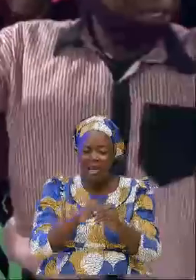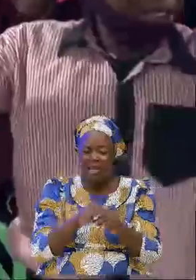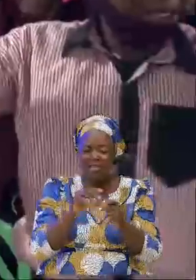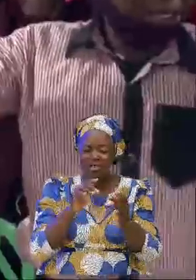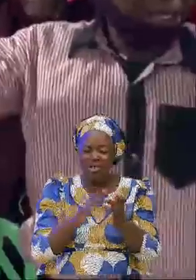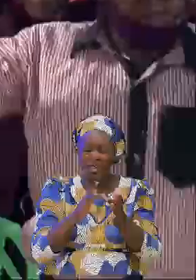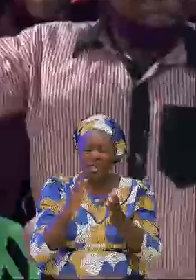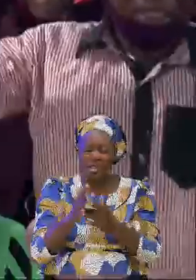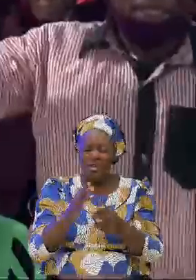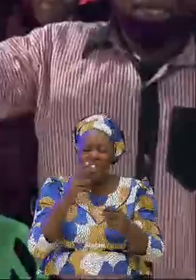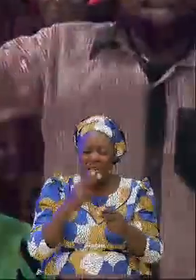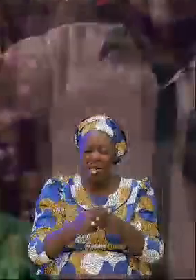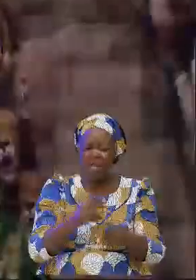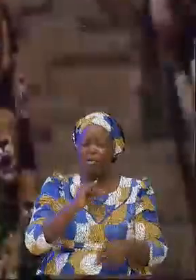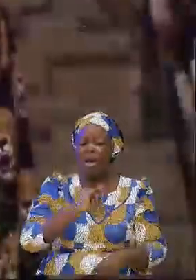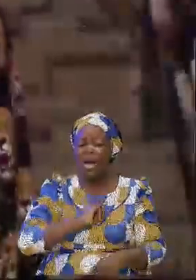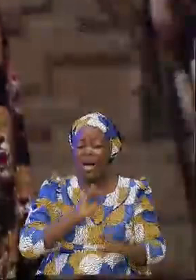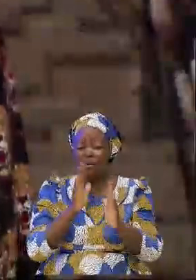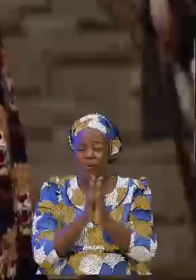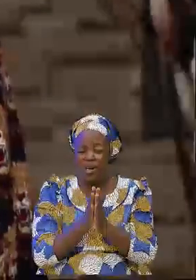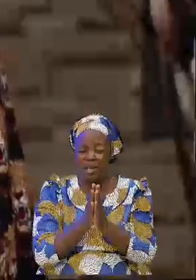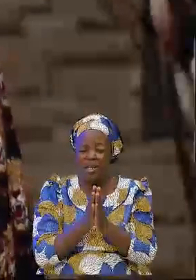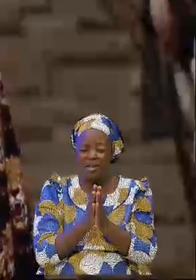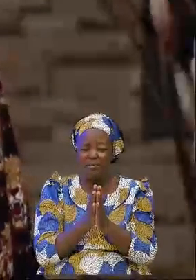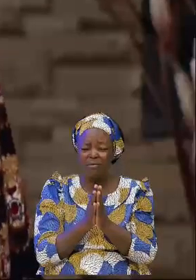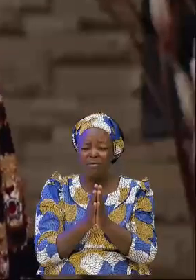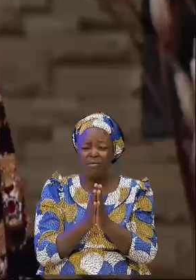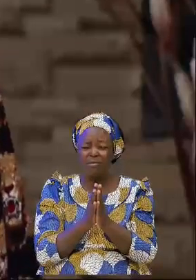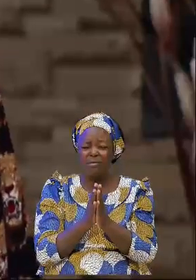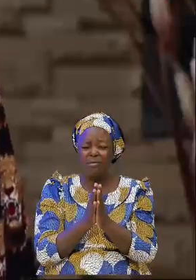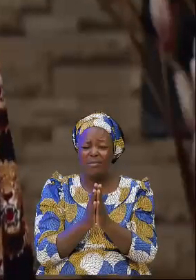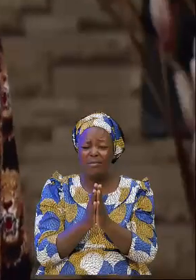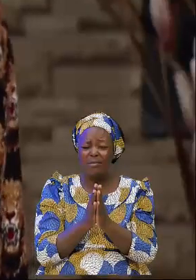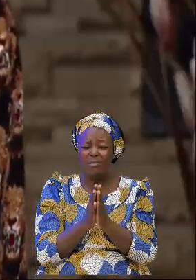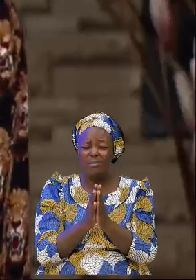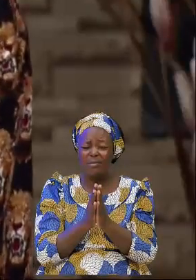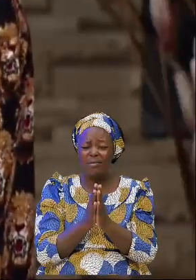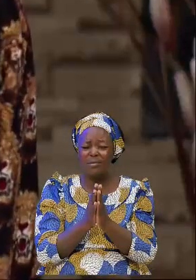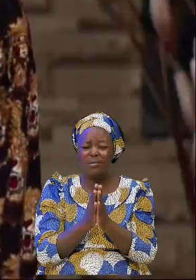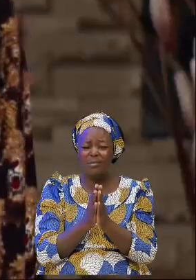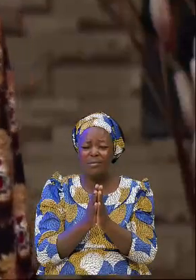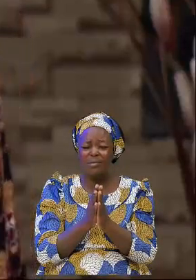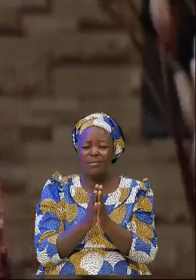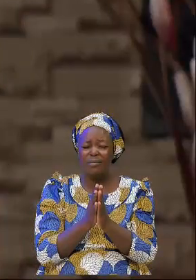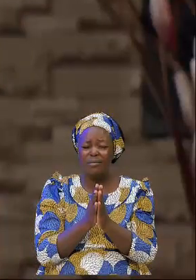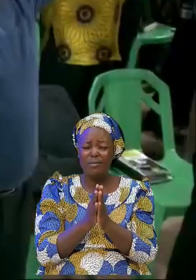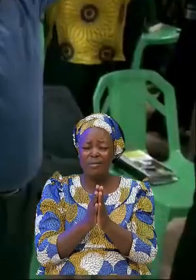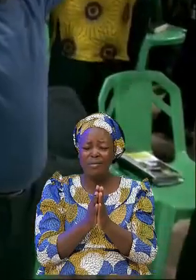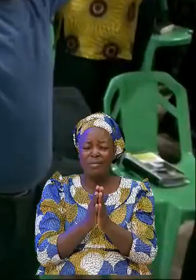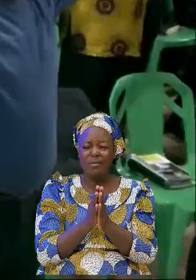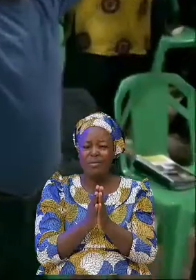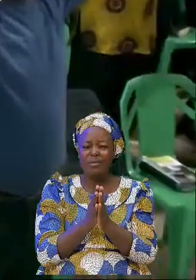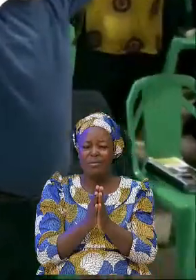Thank you, Lord, for the answer. In Jesus' name I pray.